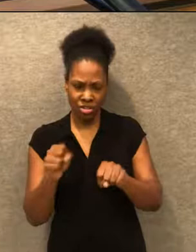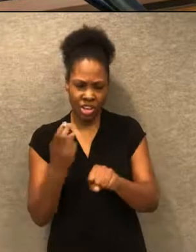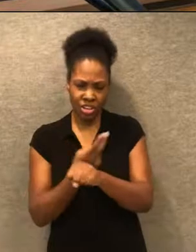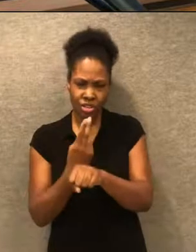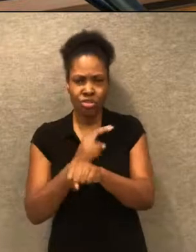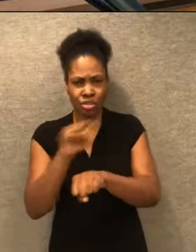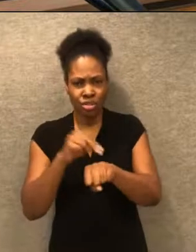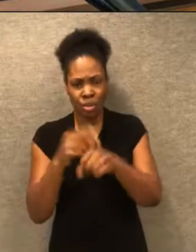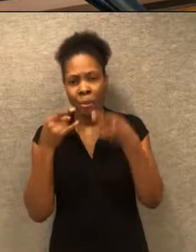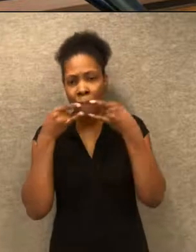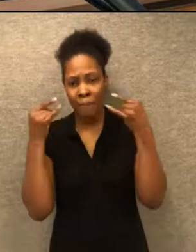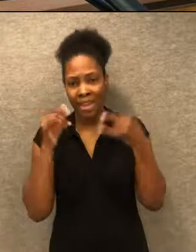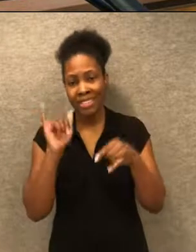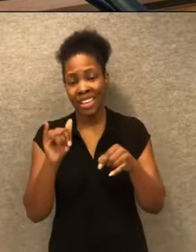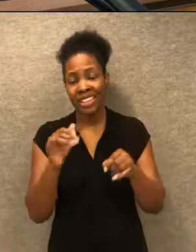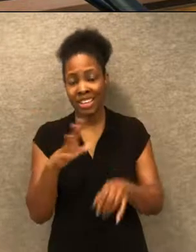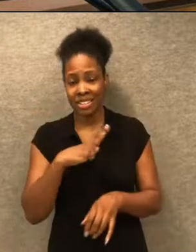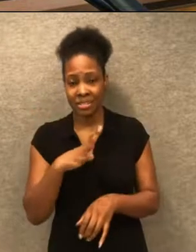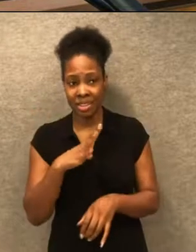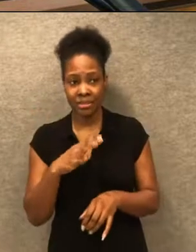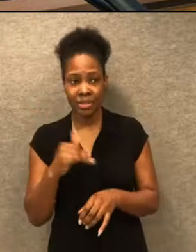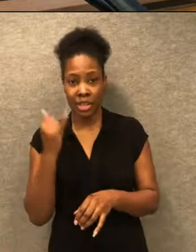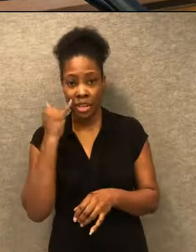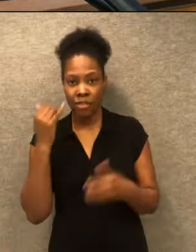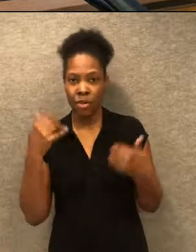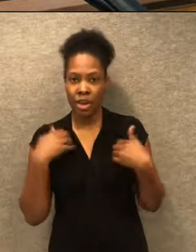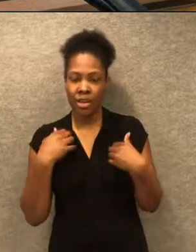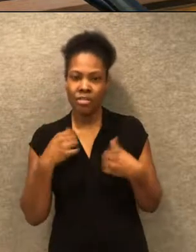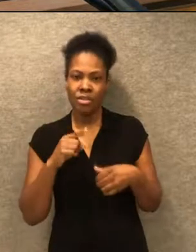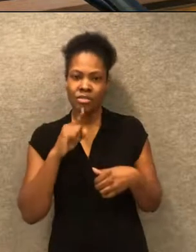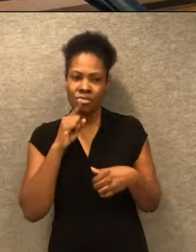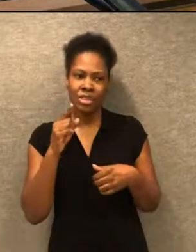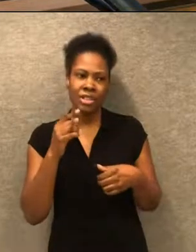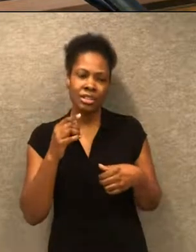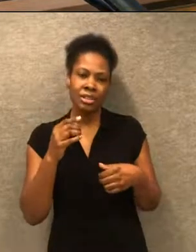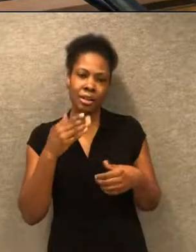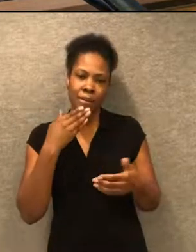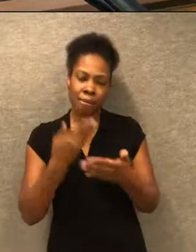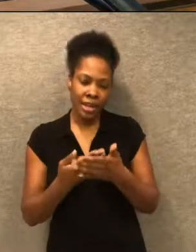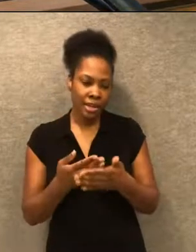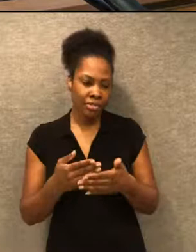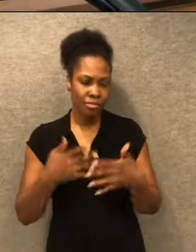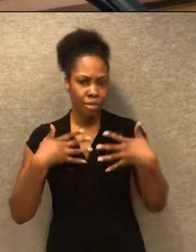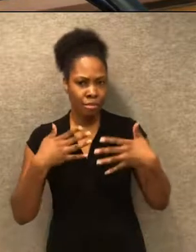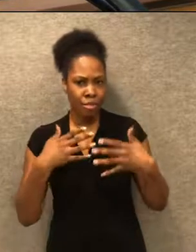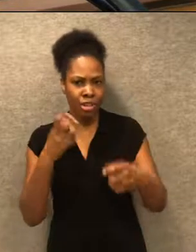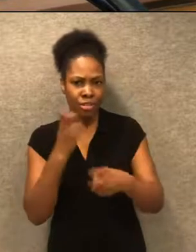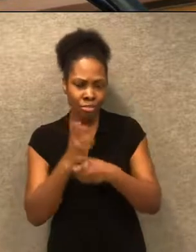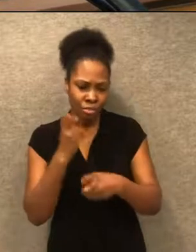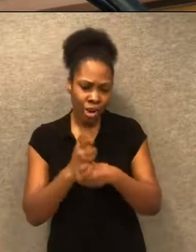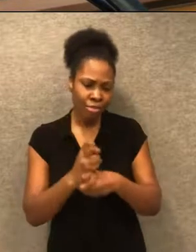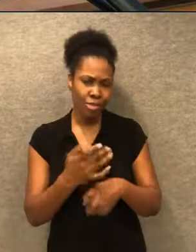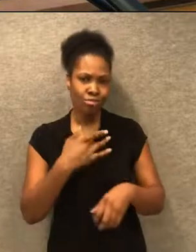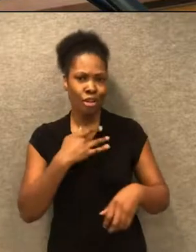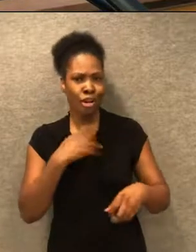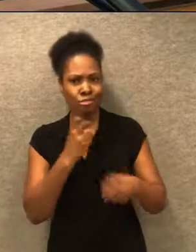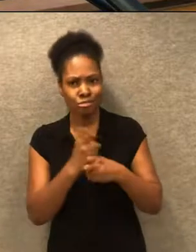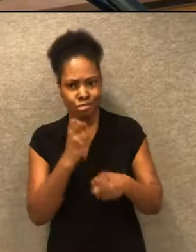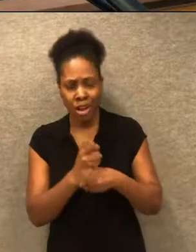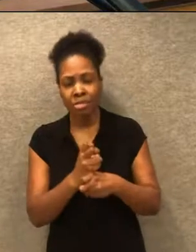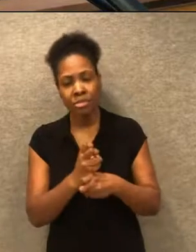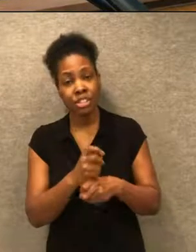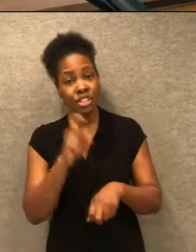have advanced COPD, advanced heart failure, advanced asthma, you should talk to your lung doctor or your